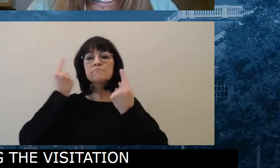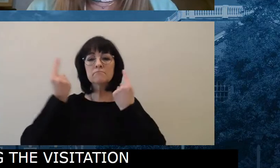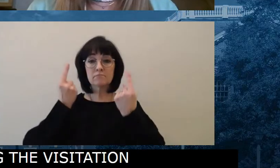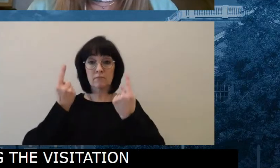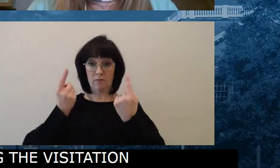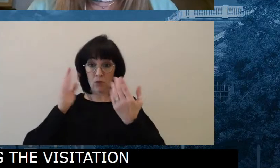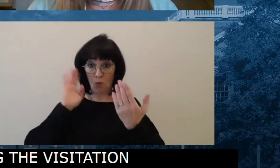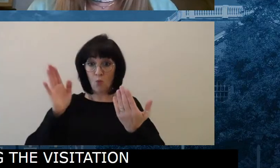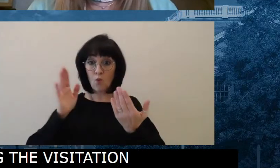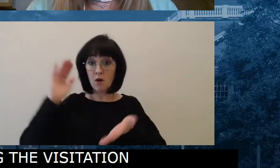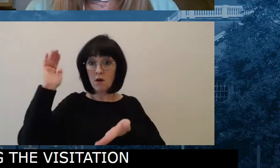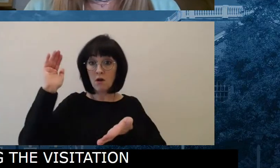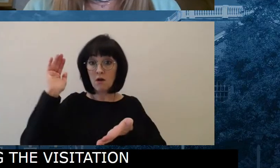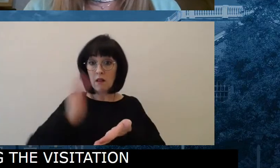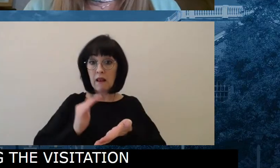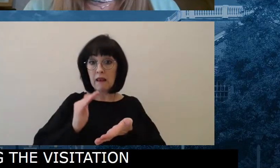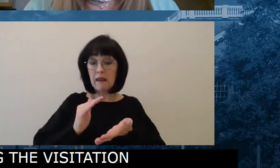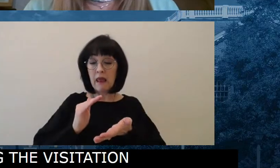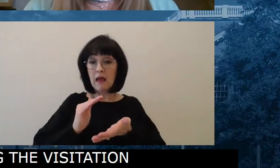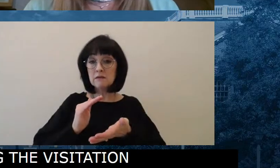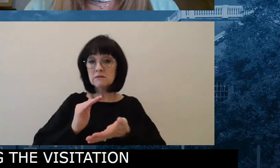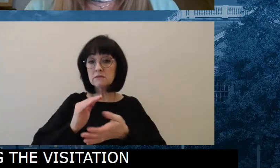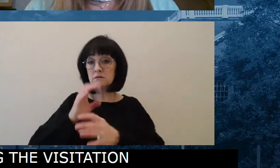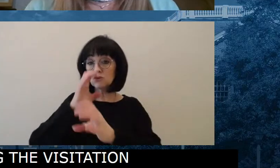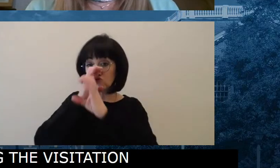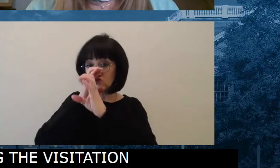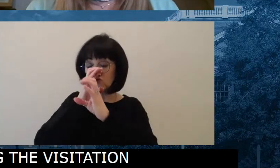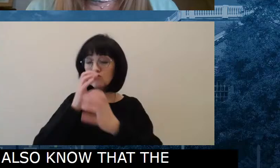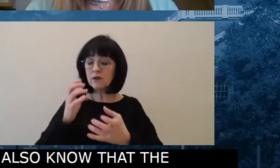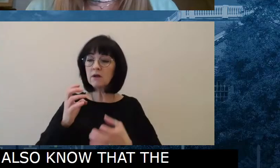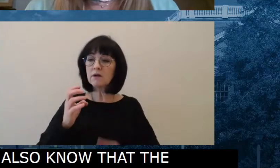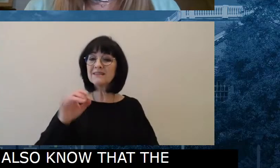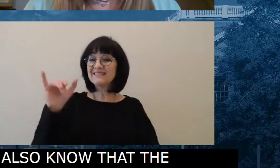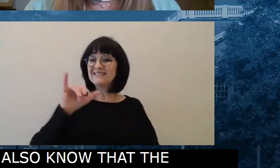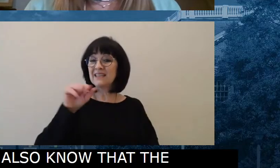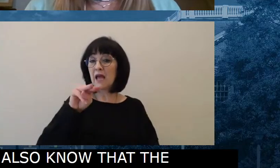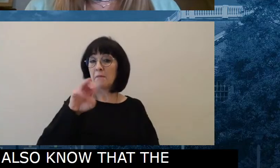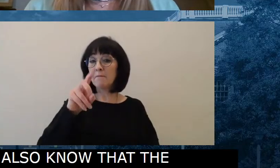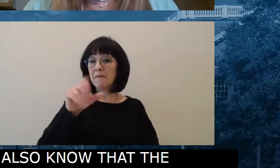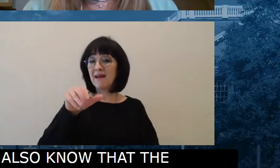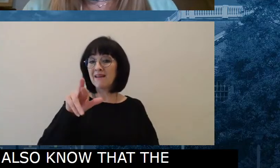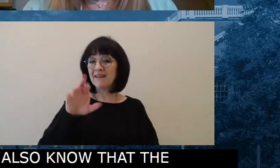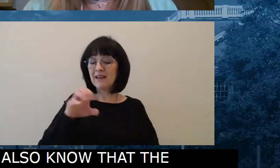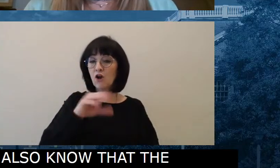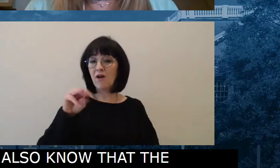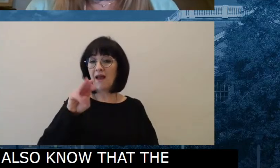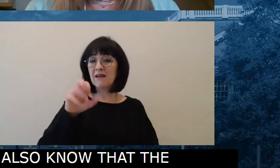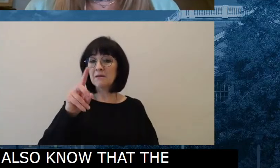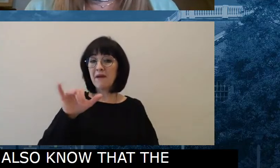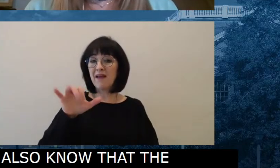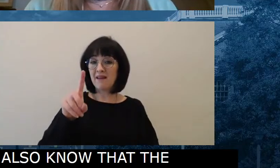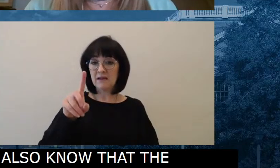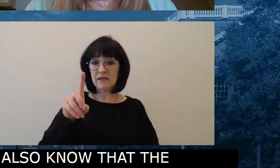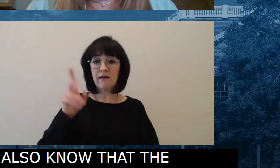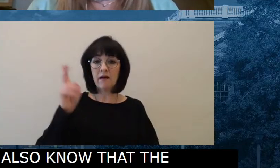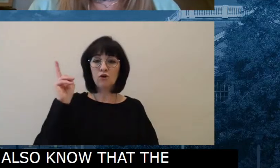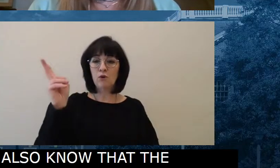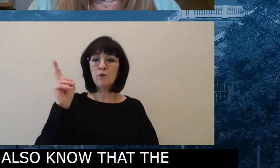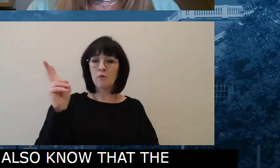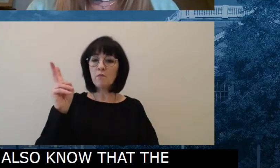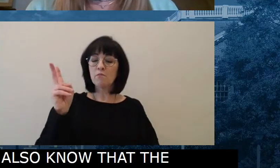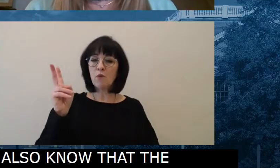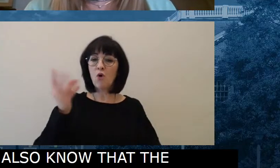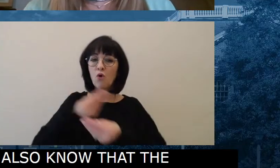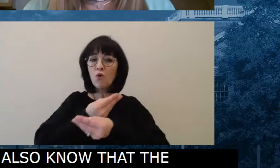CMS, the federal agency that oversees Medicare and Medicaid, has also come out with new